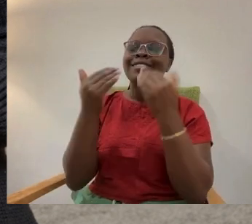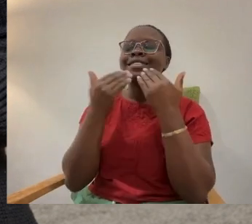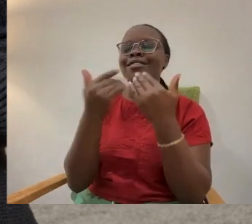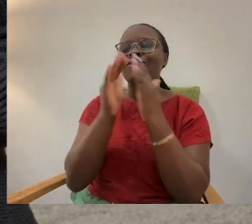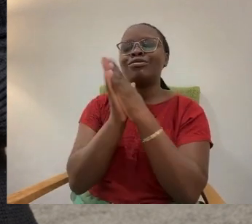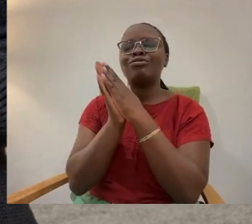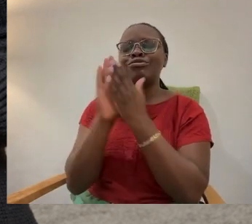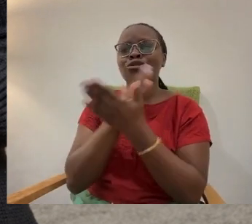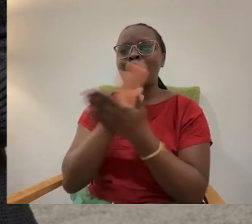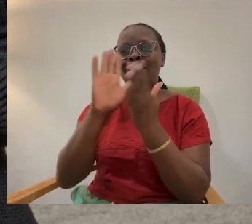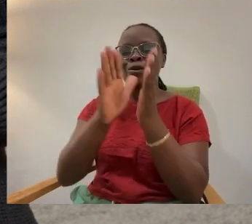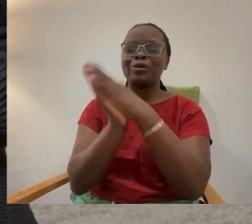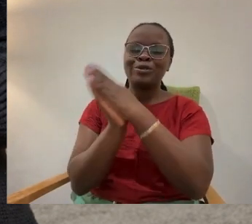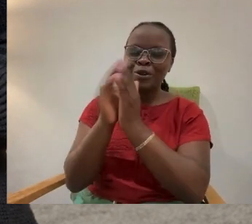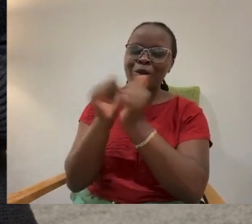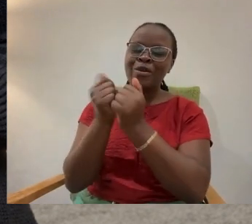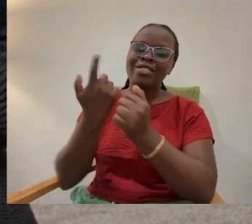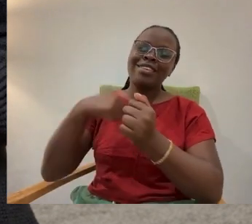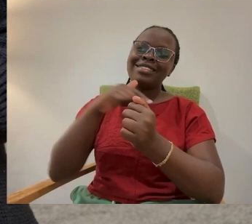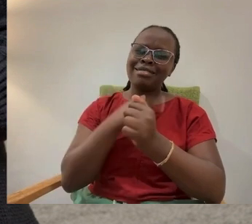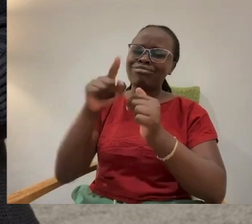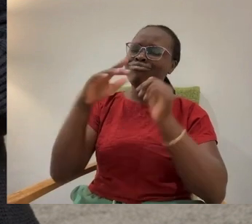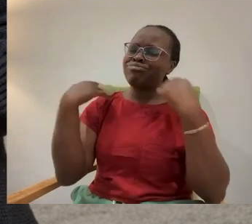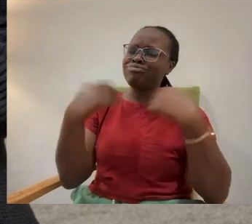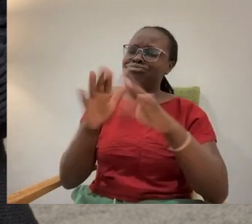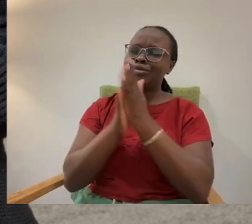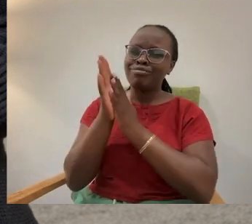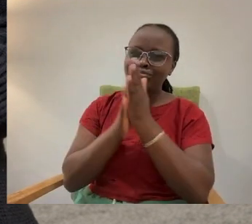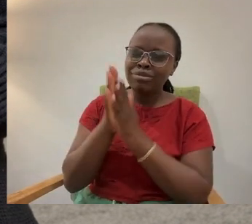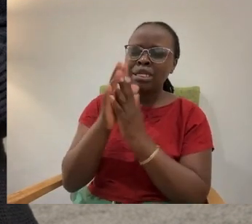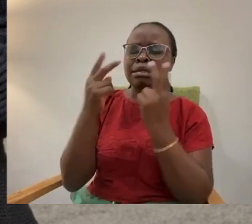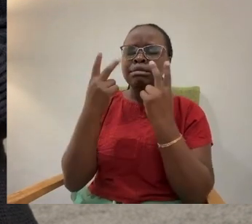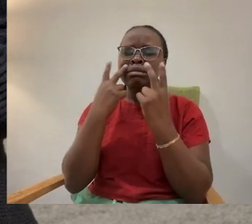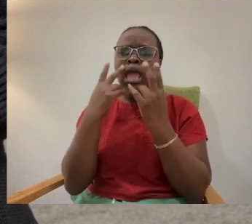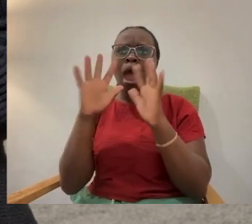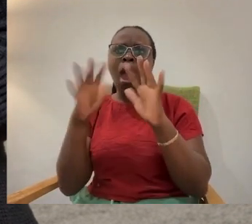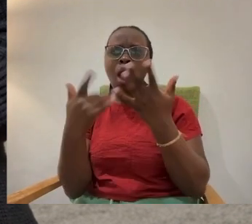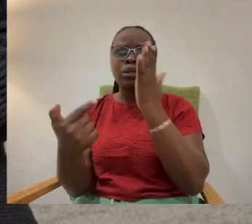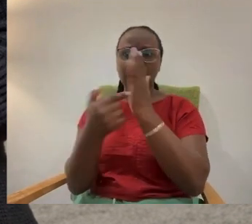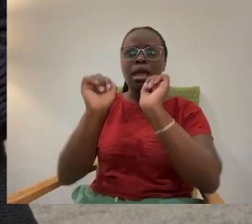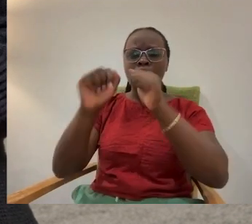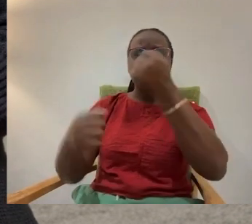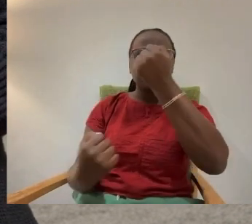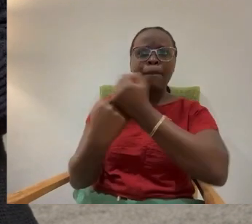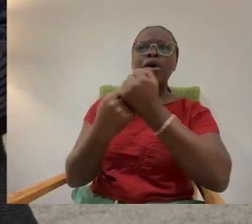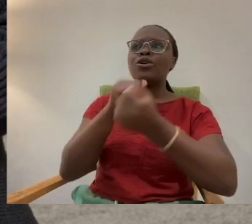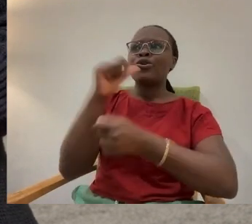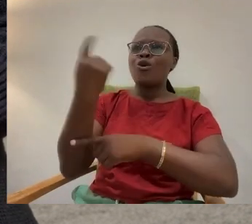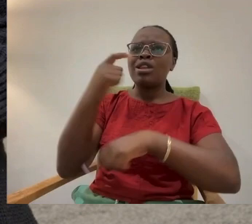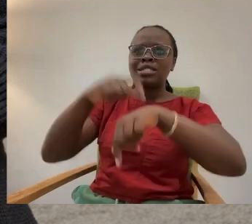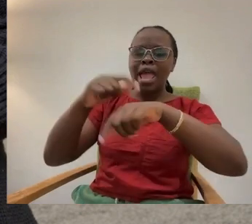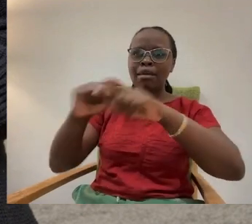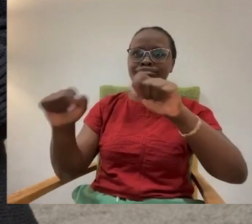about KidZone. It's really a wonderful story, an inspiring story to see how EdTech can be a support, not just in emergencies, but on